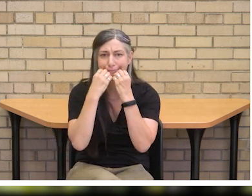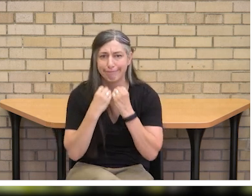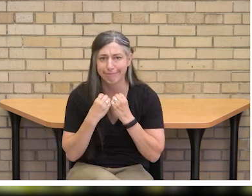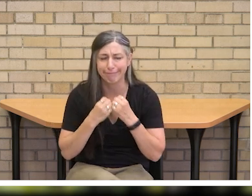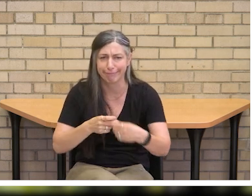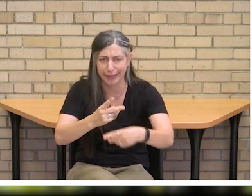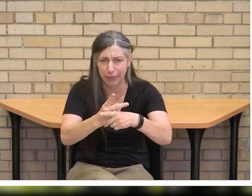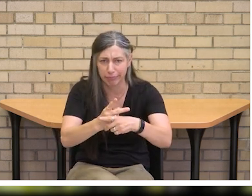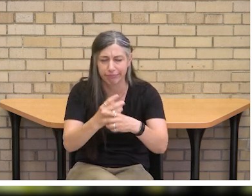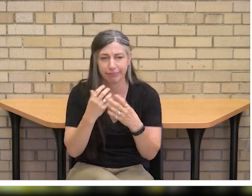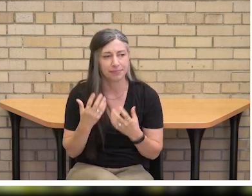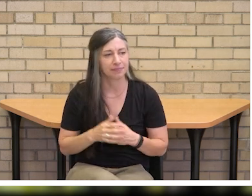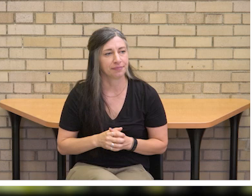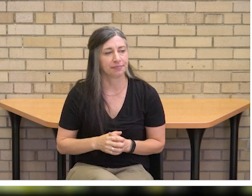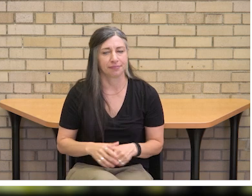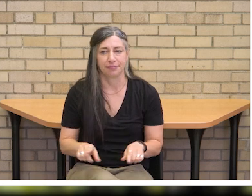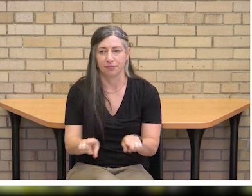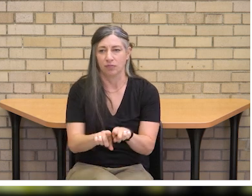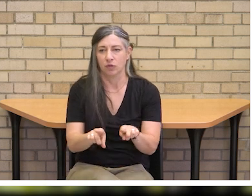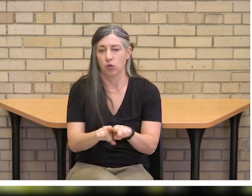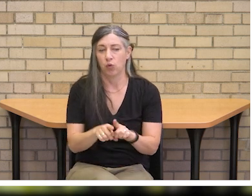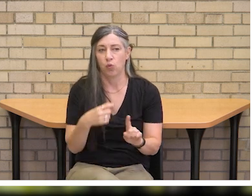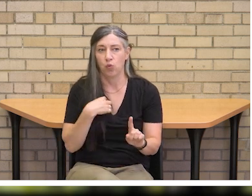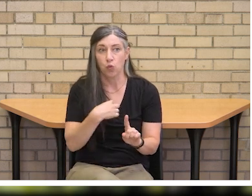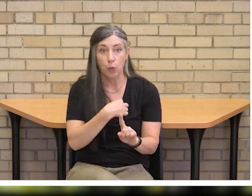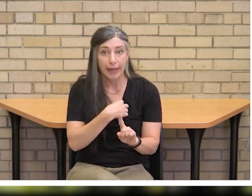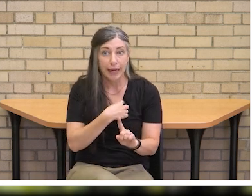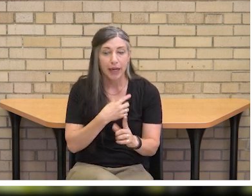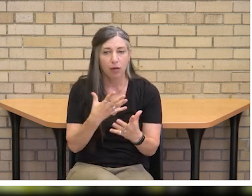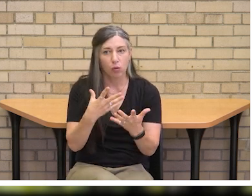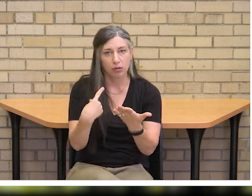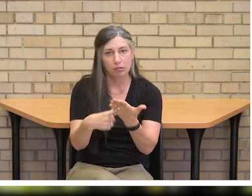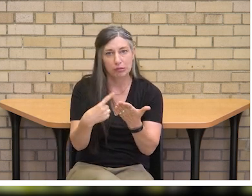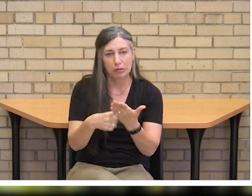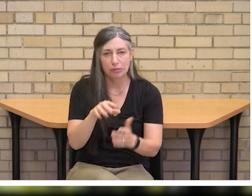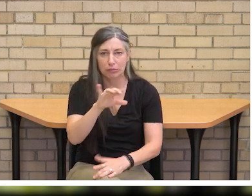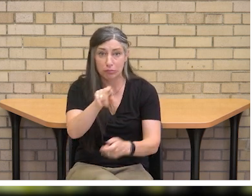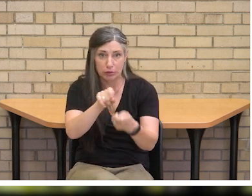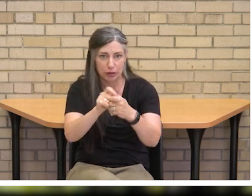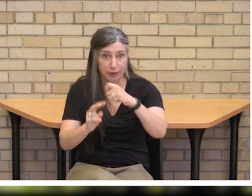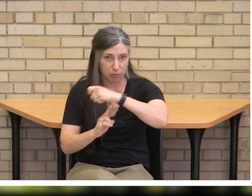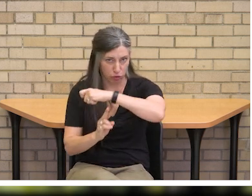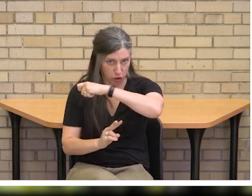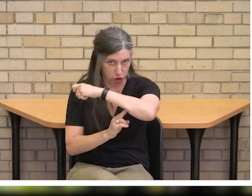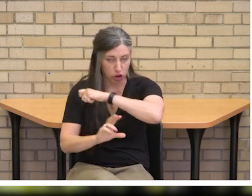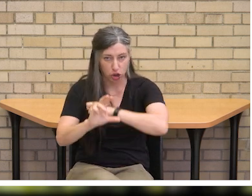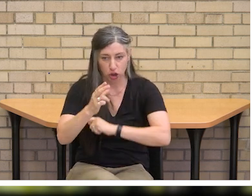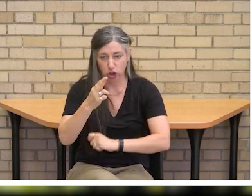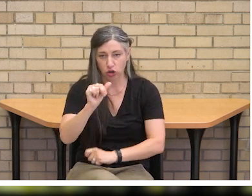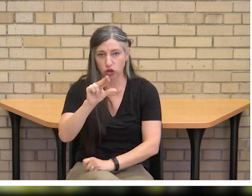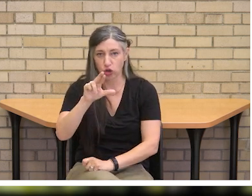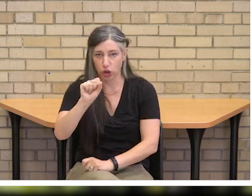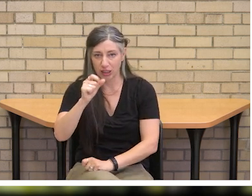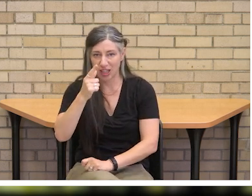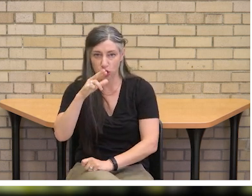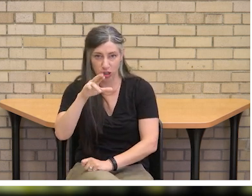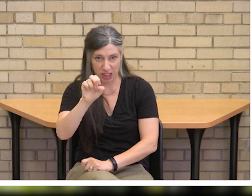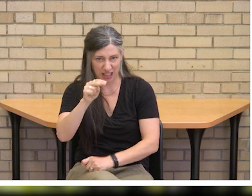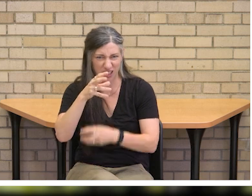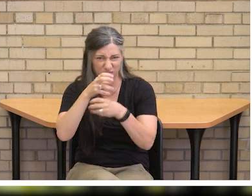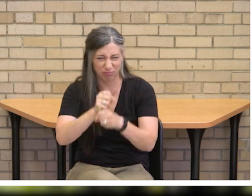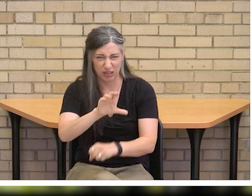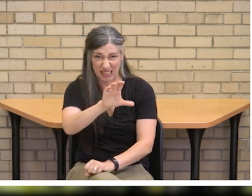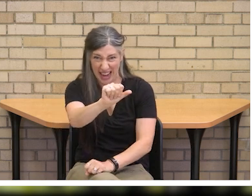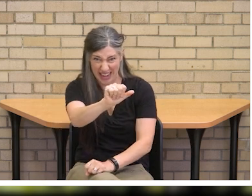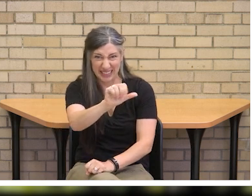One other thing that, we're primarily here talking about the Charles Anderson Bridge, but it's important that we don't lose